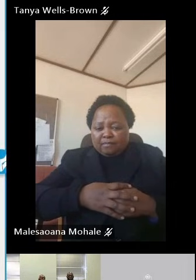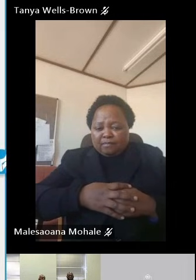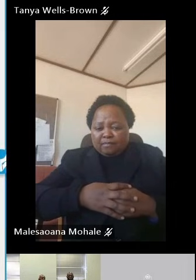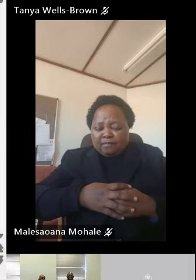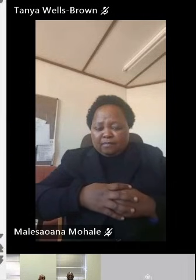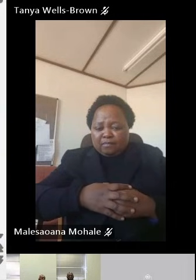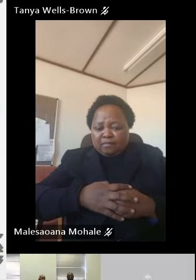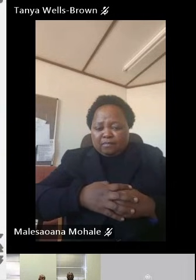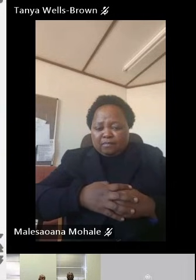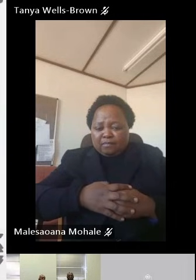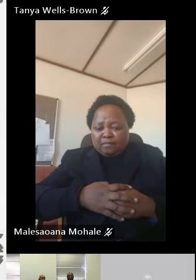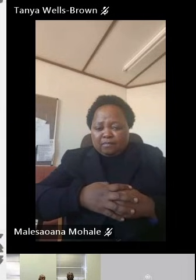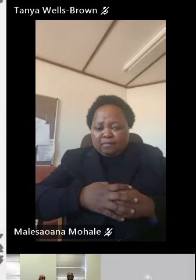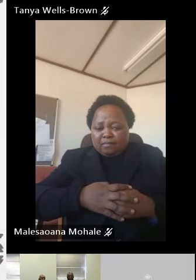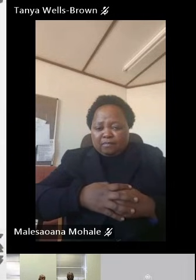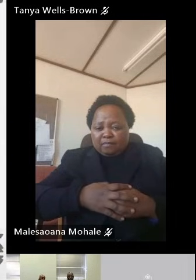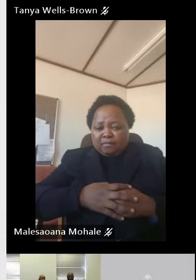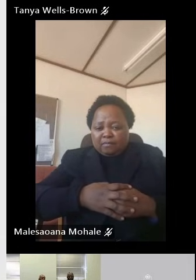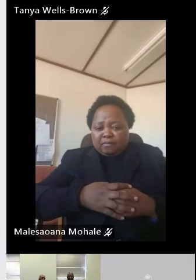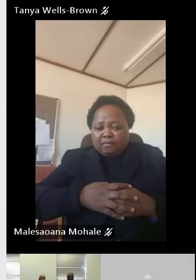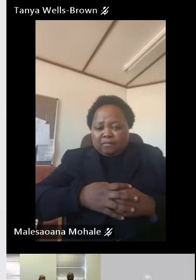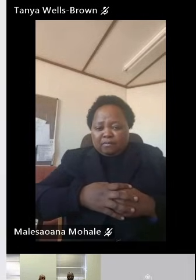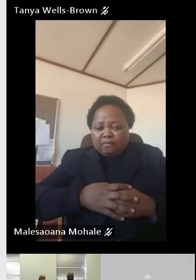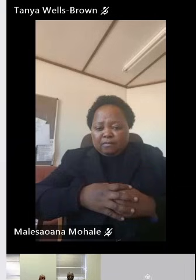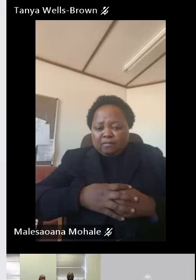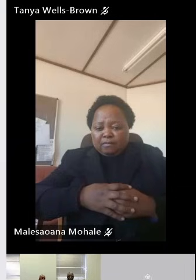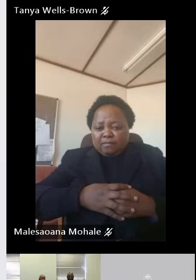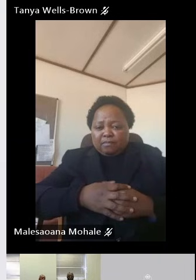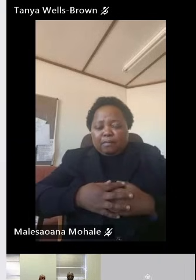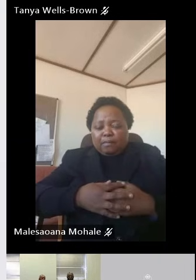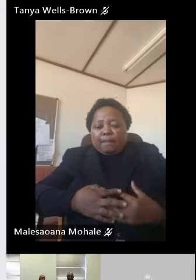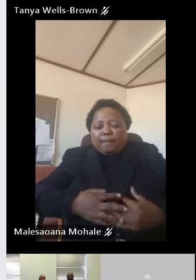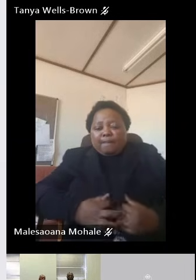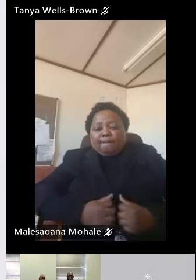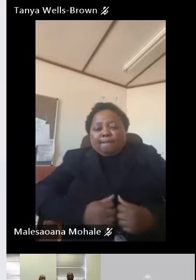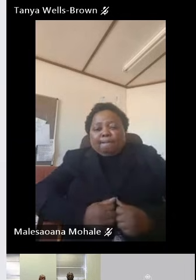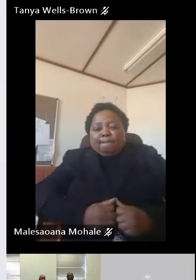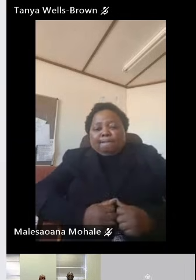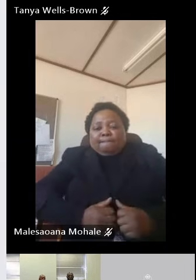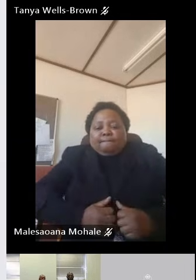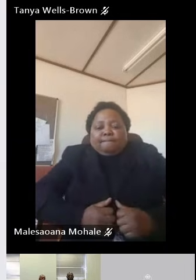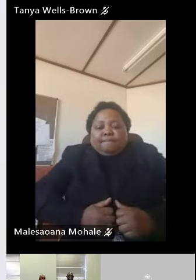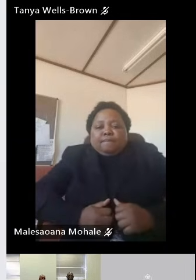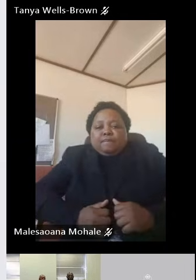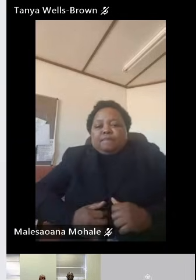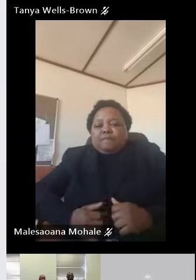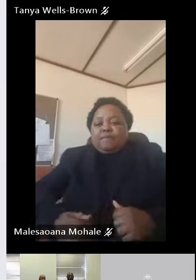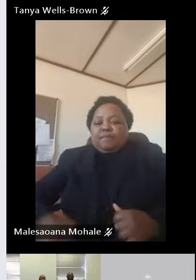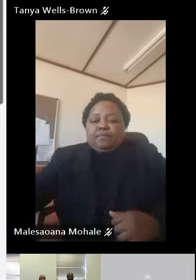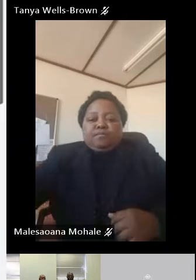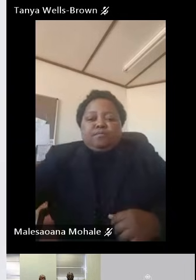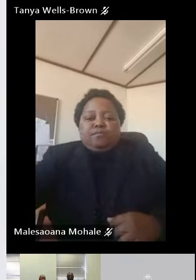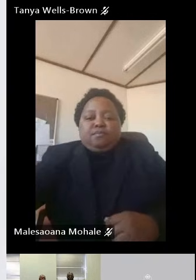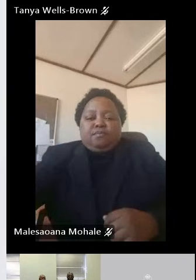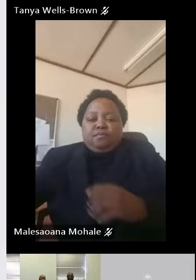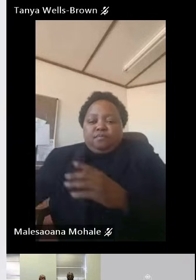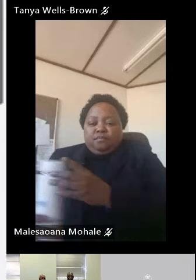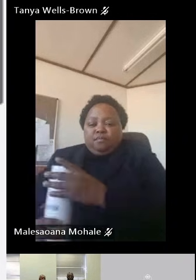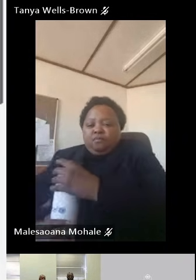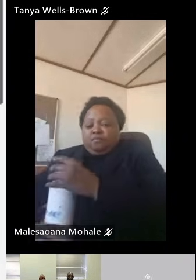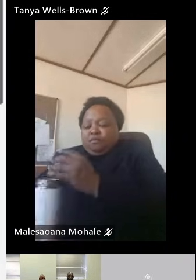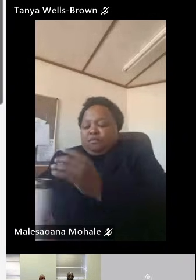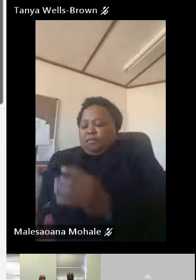Colleagues, kindly mute so that we allow Mefifi to smoothly run us over